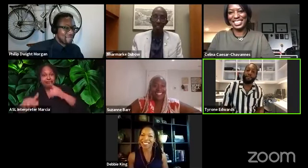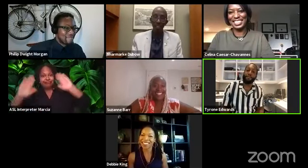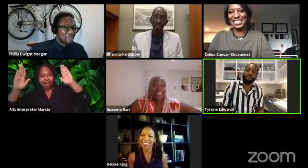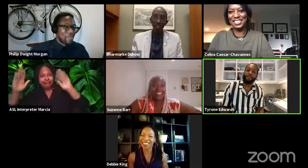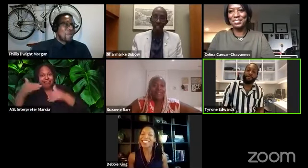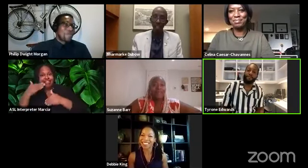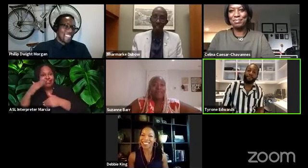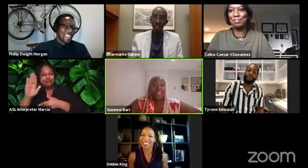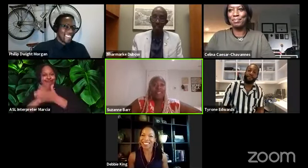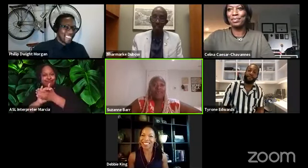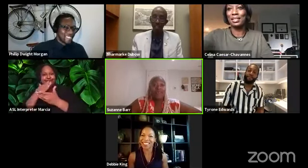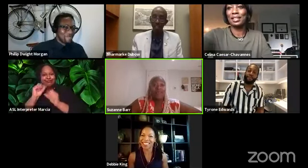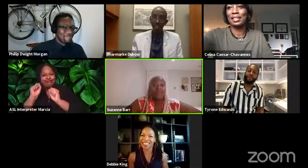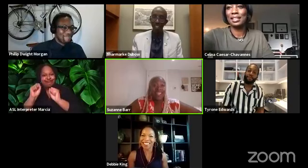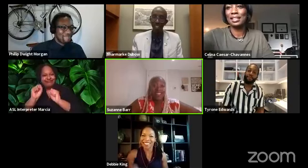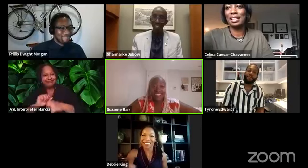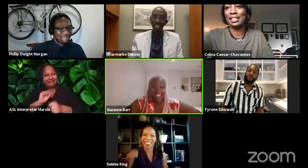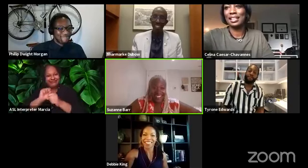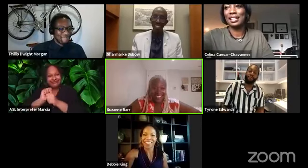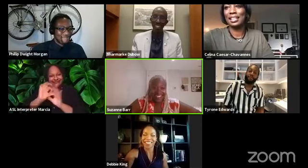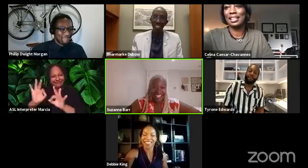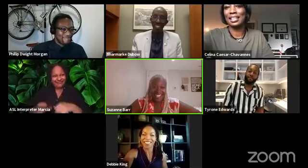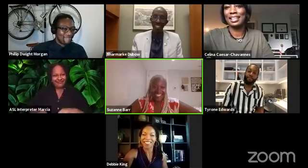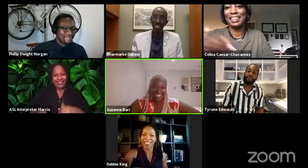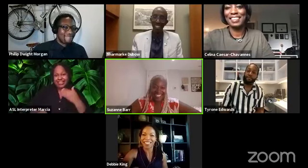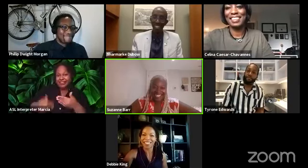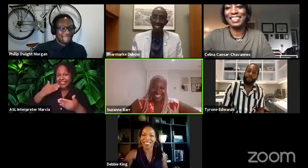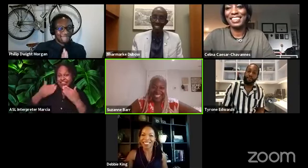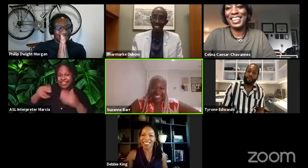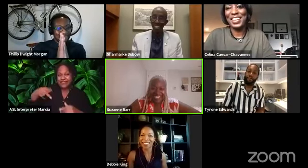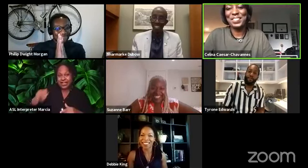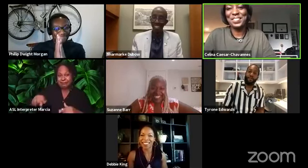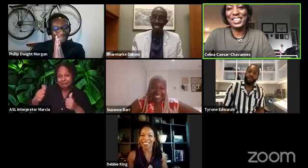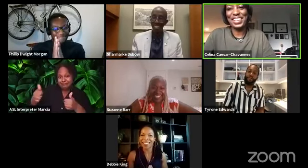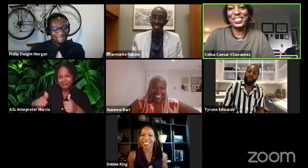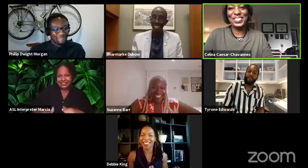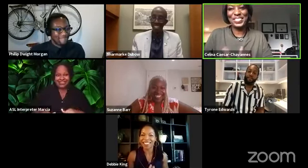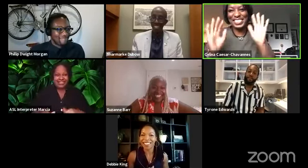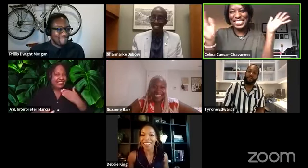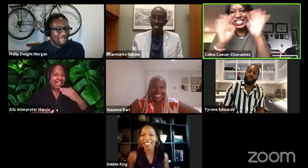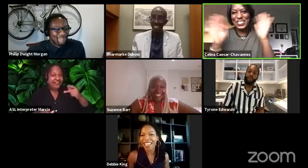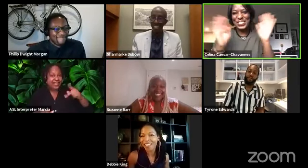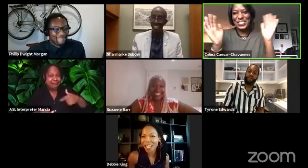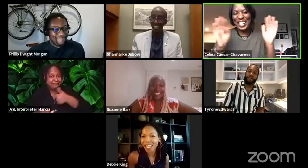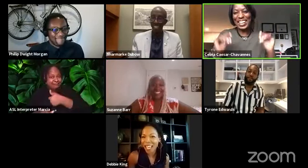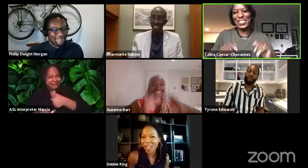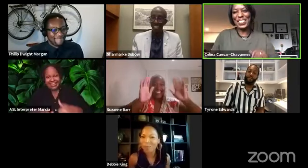great. Phillip, thank you. Thank you. Thank you. Thank you, Phillip.